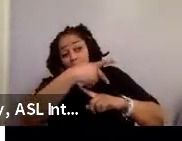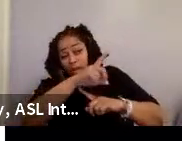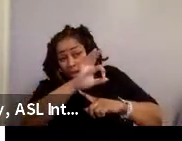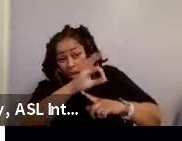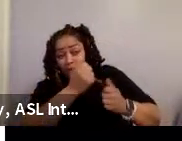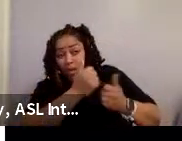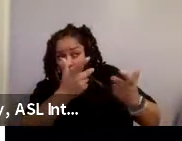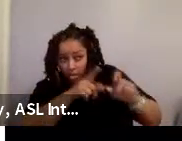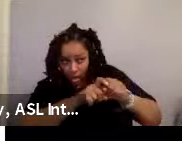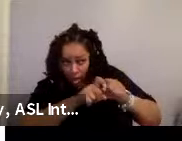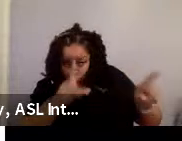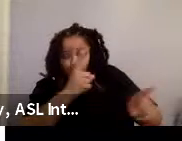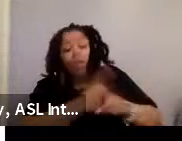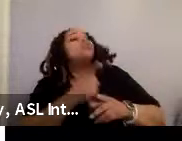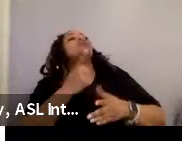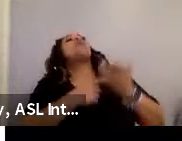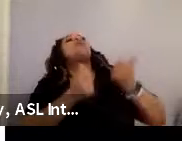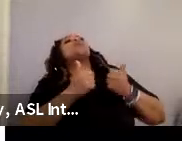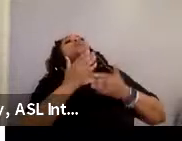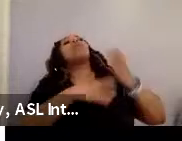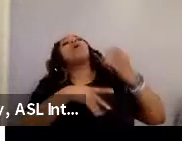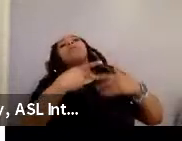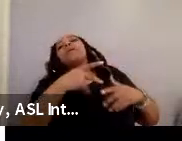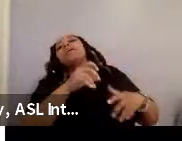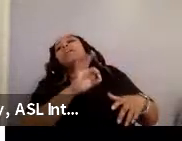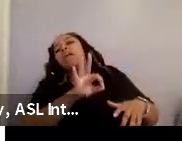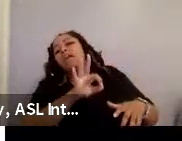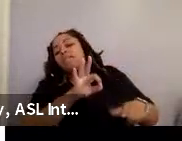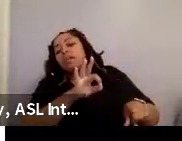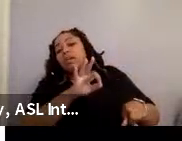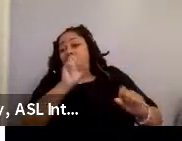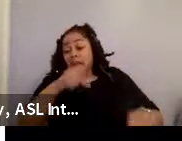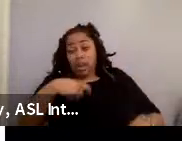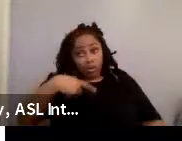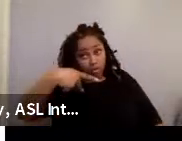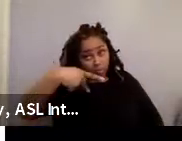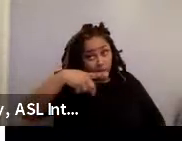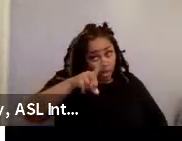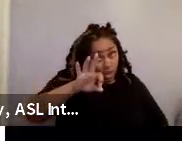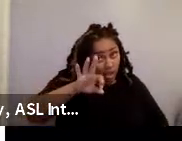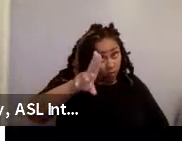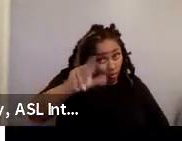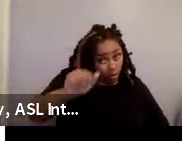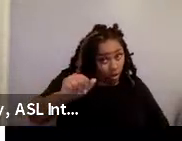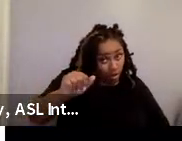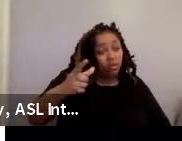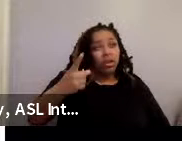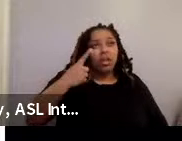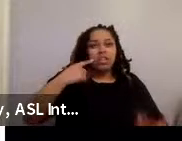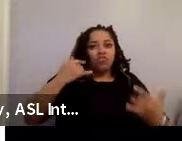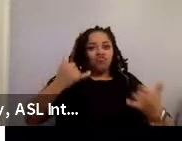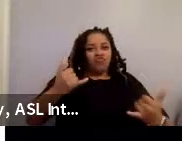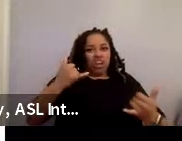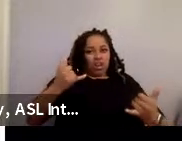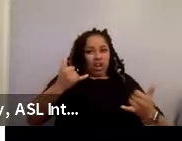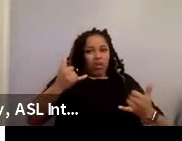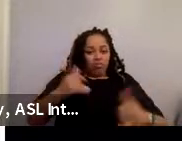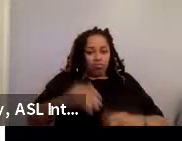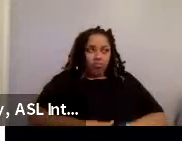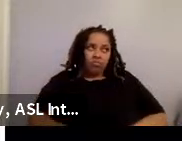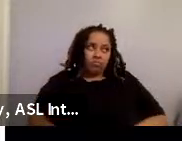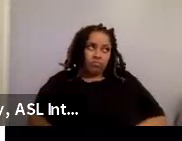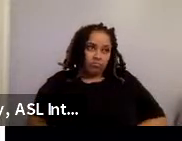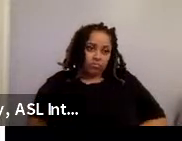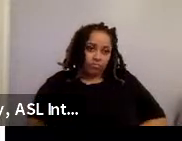right? So what version of PDF? And can it do PDF UA if it's the modern version of PDFs? Next